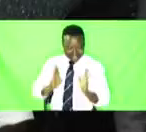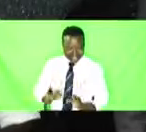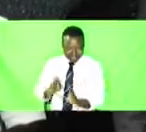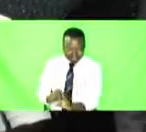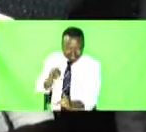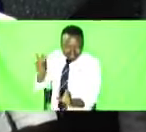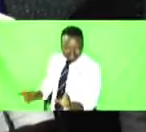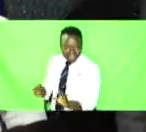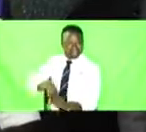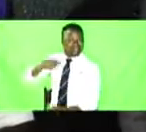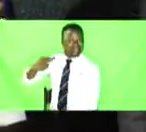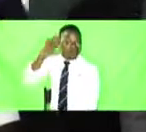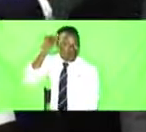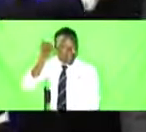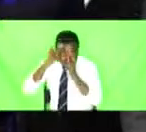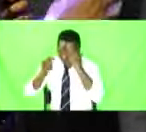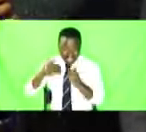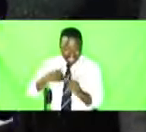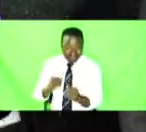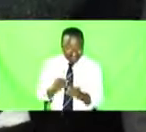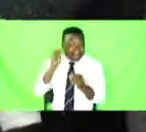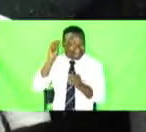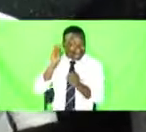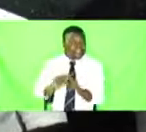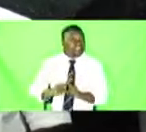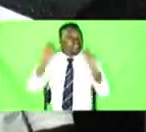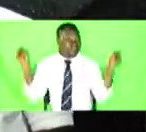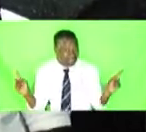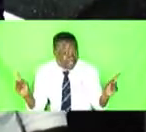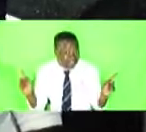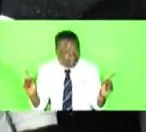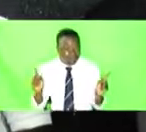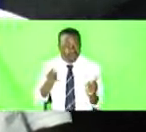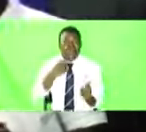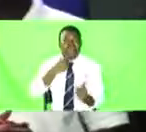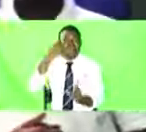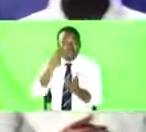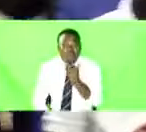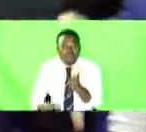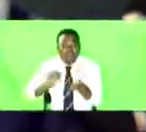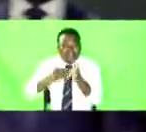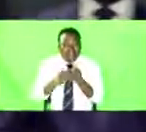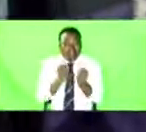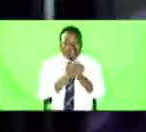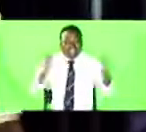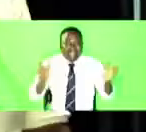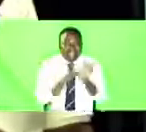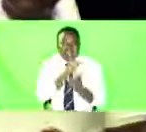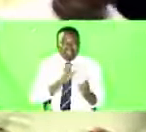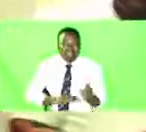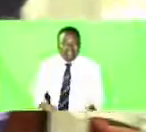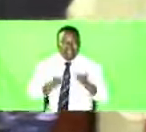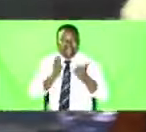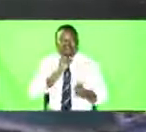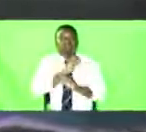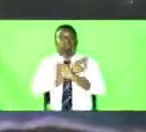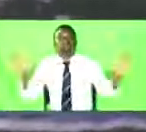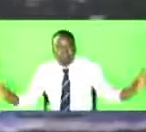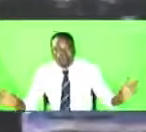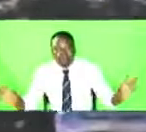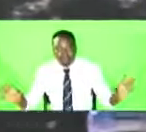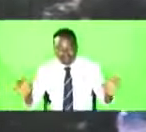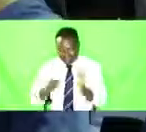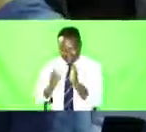religion. Because we have exclusive message. We are saying that without Jesus, no life. And